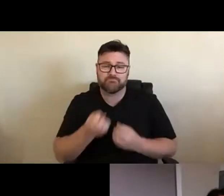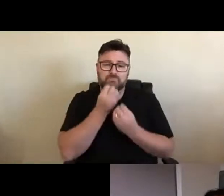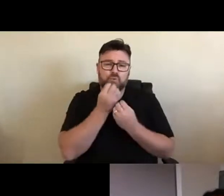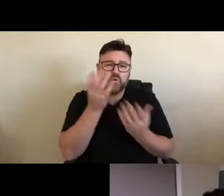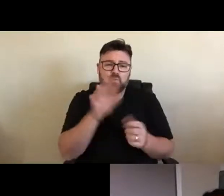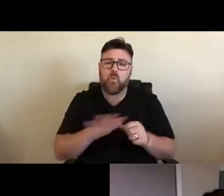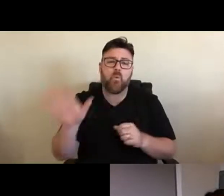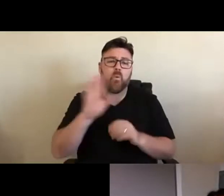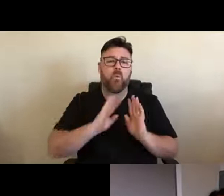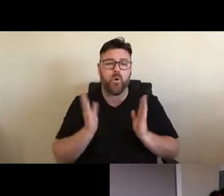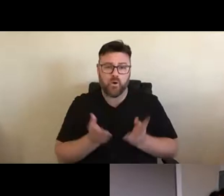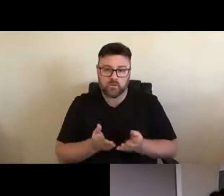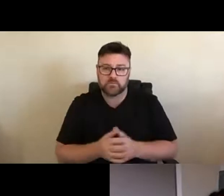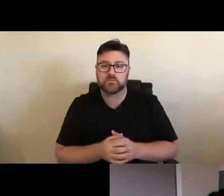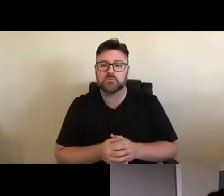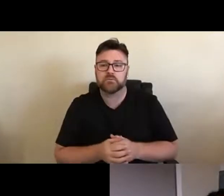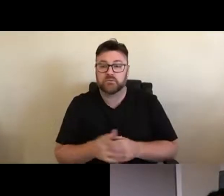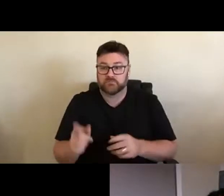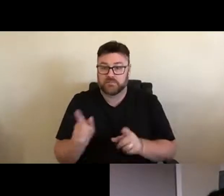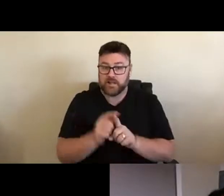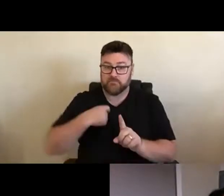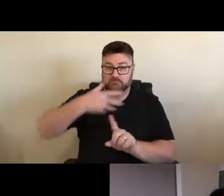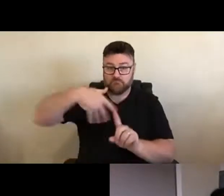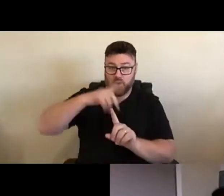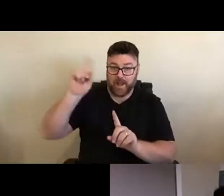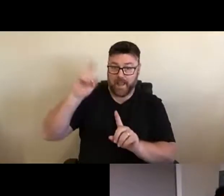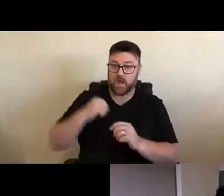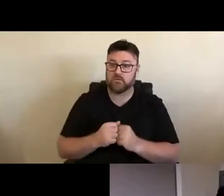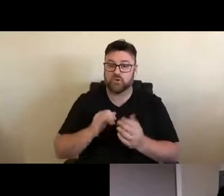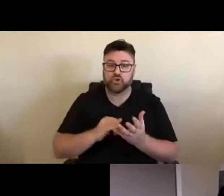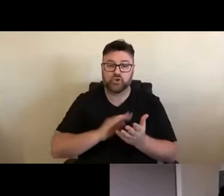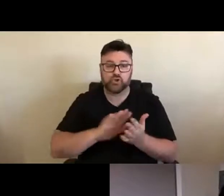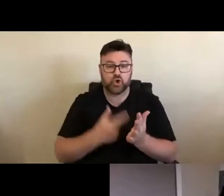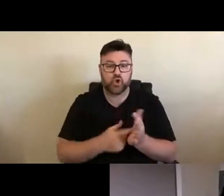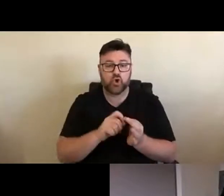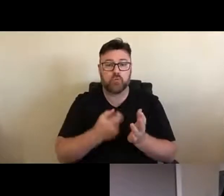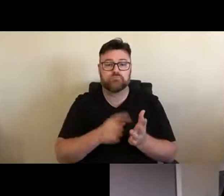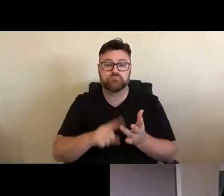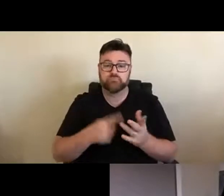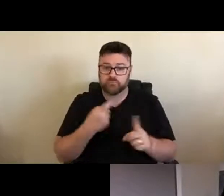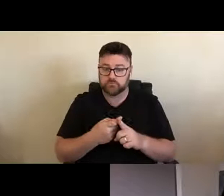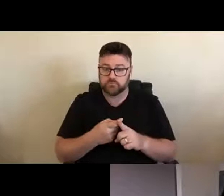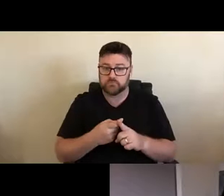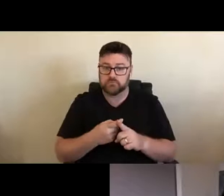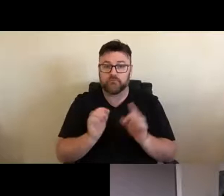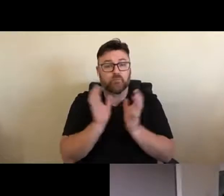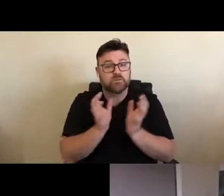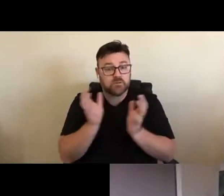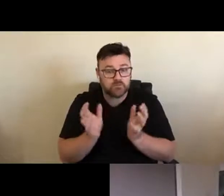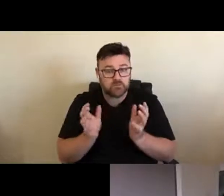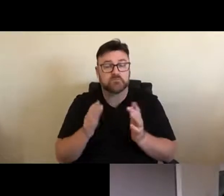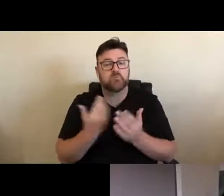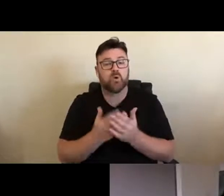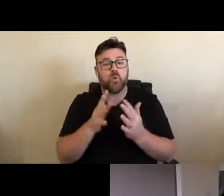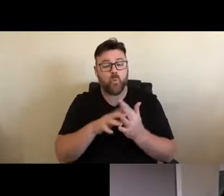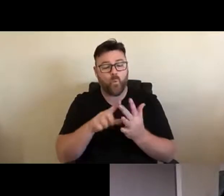myself fortunate enough to live in, like my current backdrop, which is the Sherbrooke Forest, the Dandenong Ranges National Park on Wurundjeri country where I currently